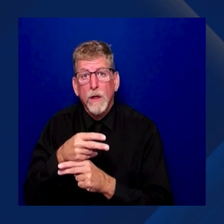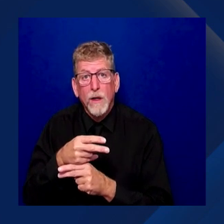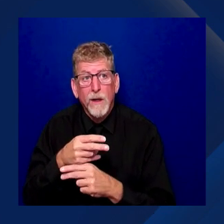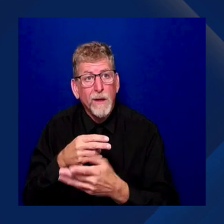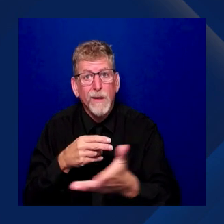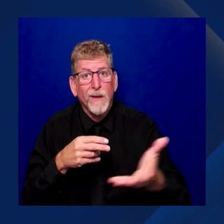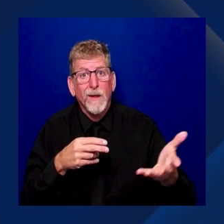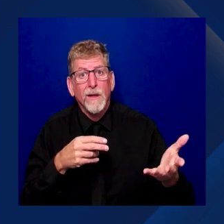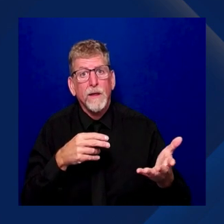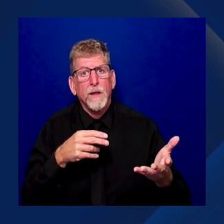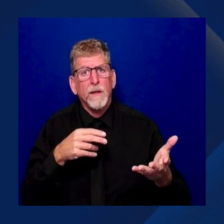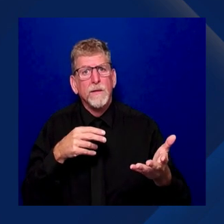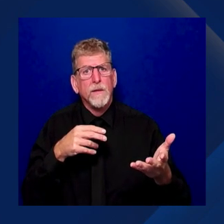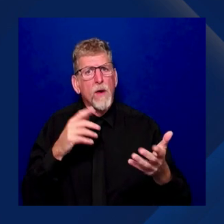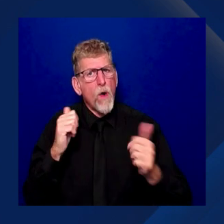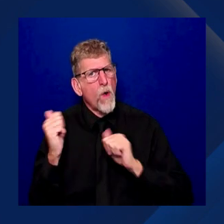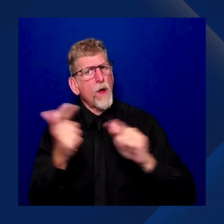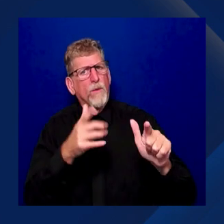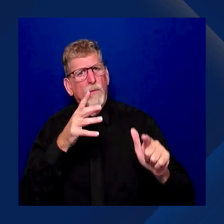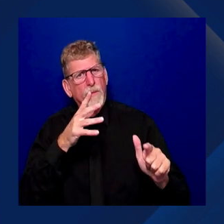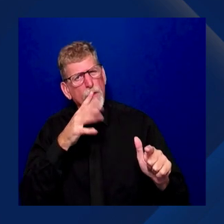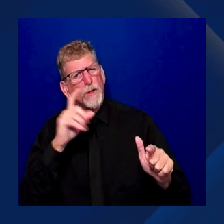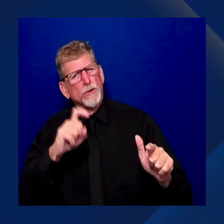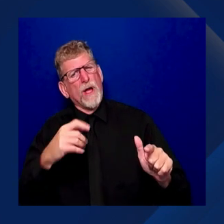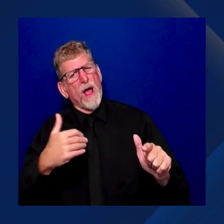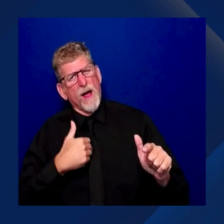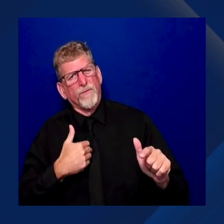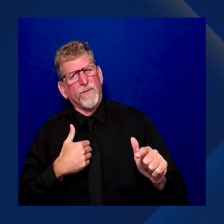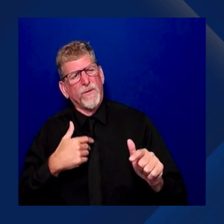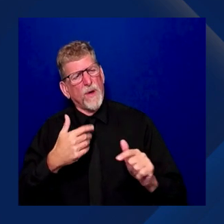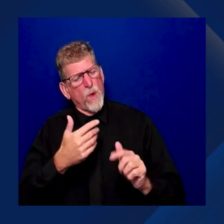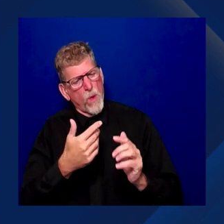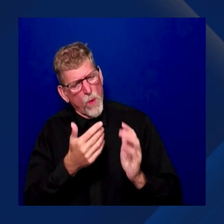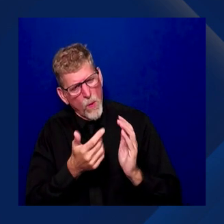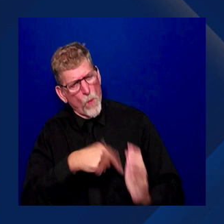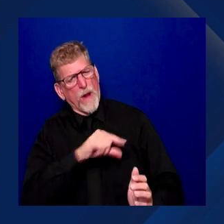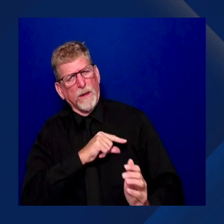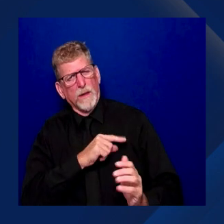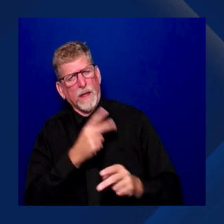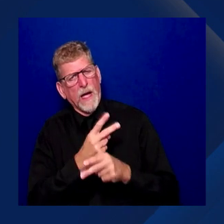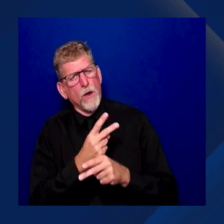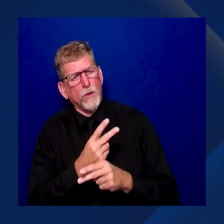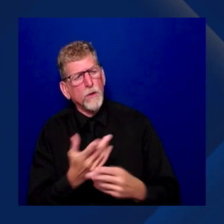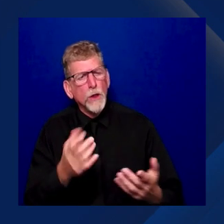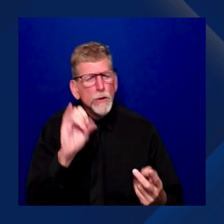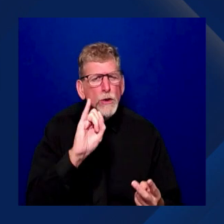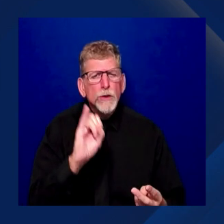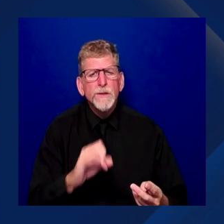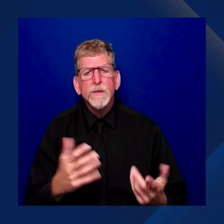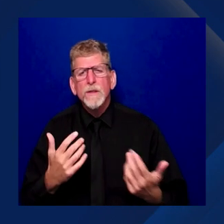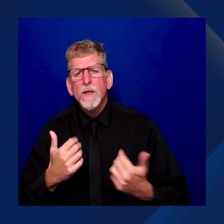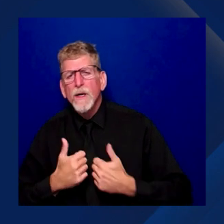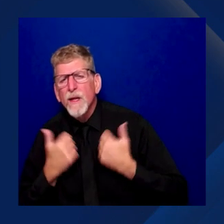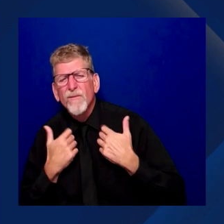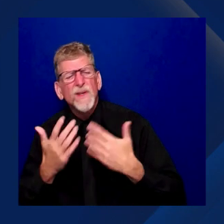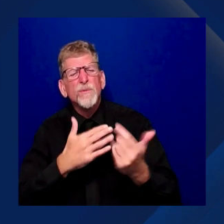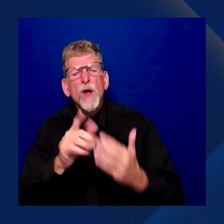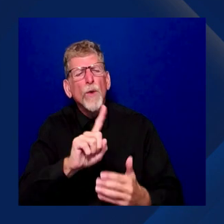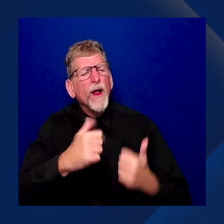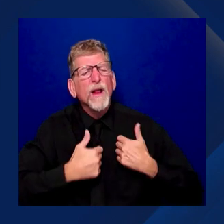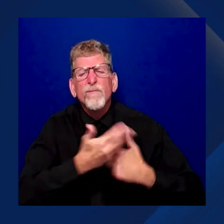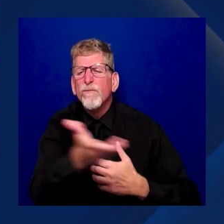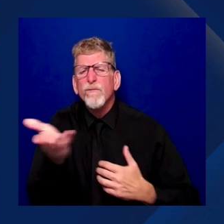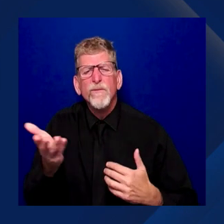of your, you know, the status of your insurance or where you're at, that we can all have access to that. You know, backstage, you and I